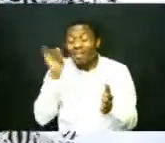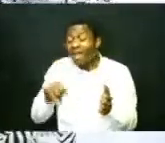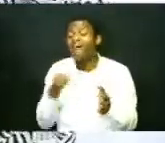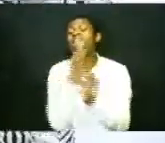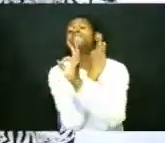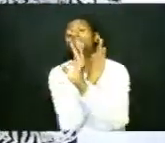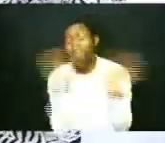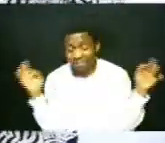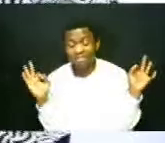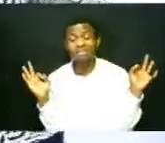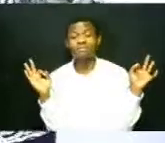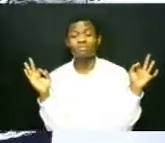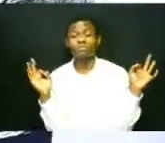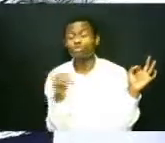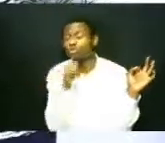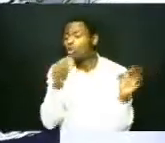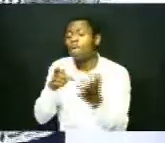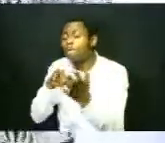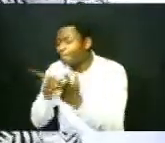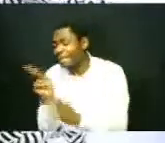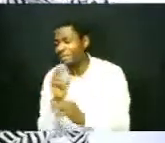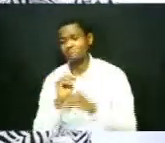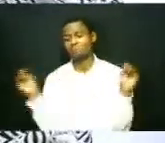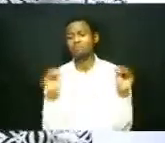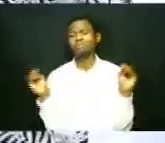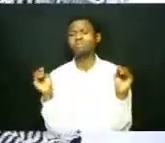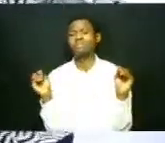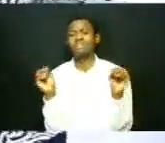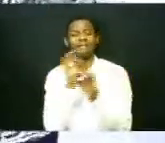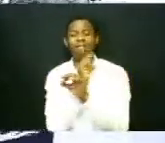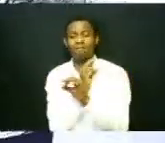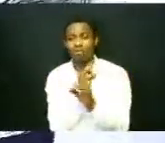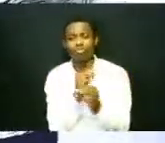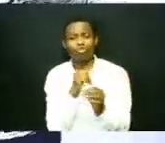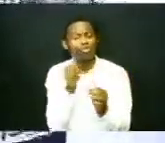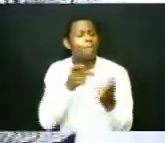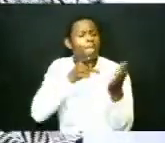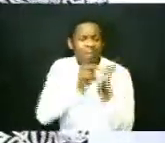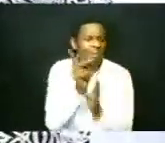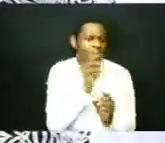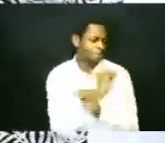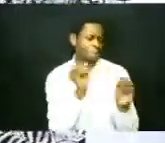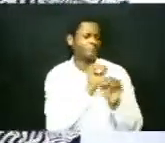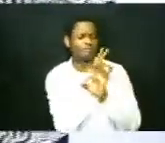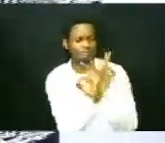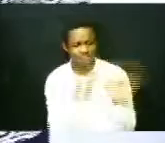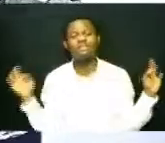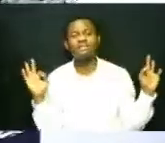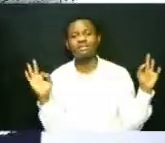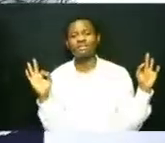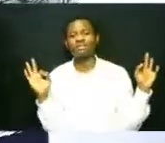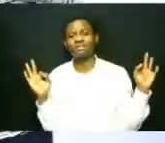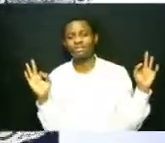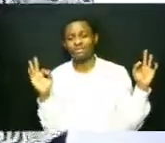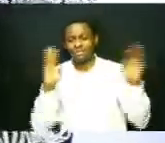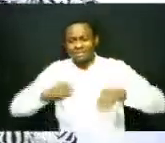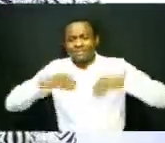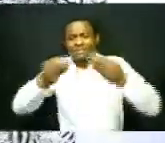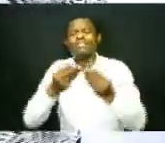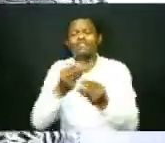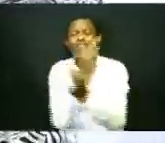you won't pay for it. You won't pay for this. Receive this